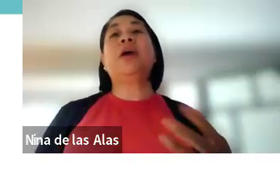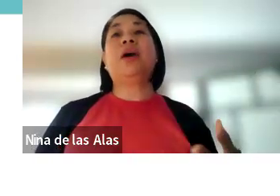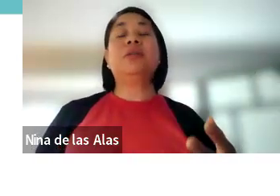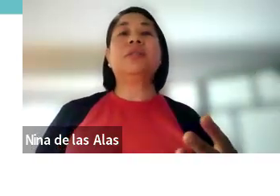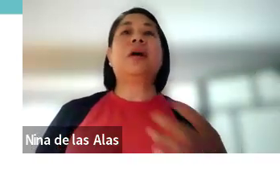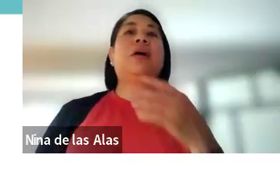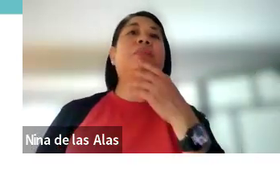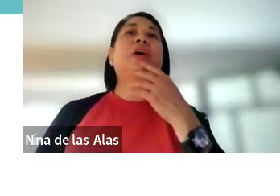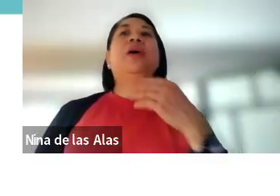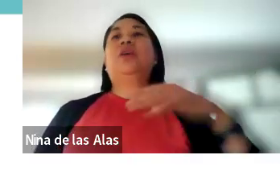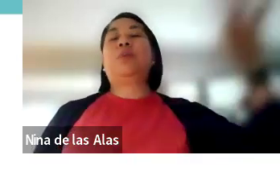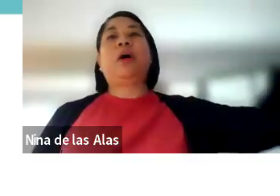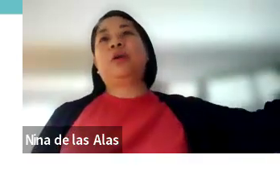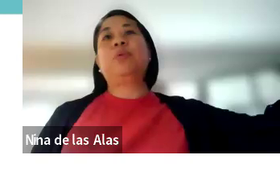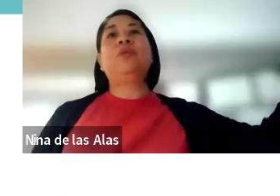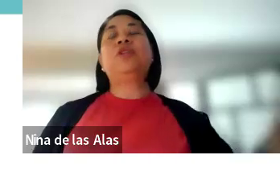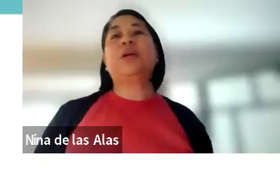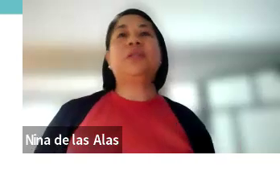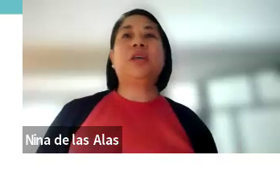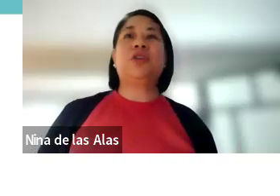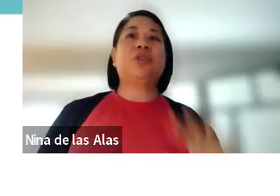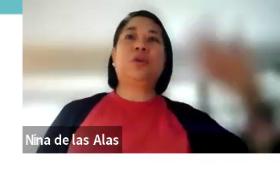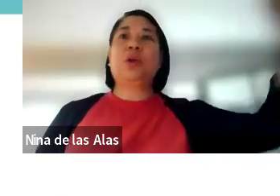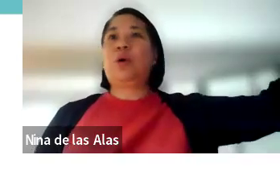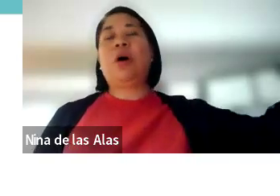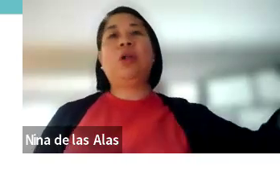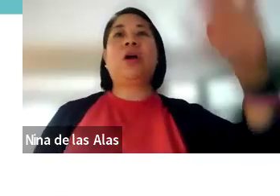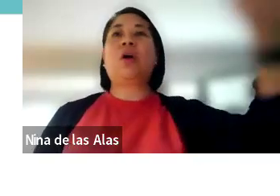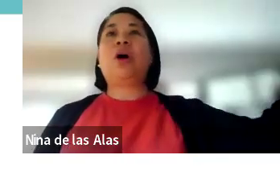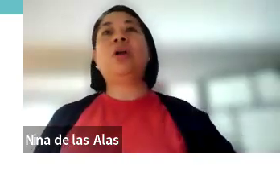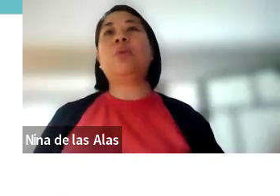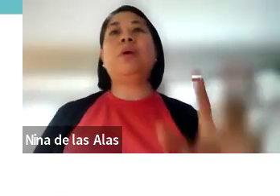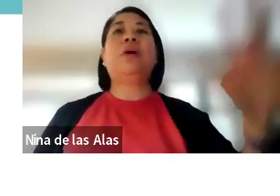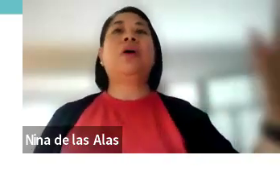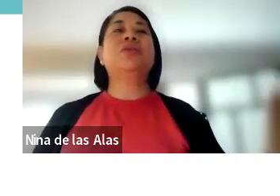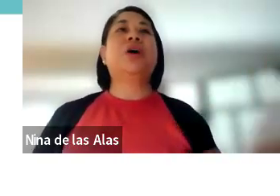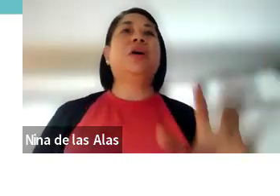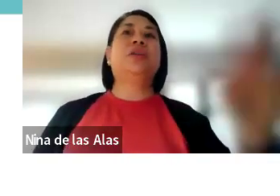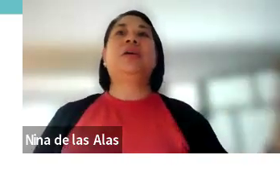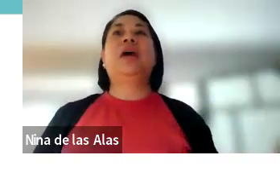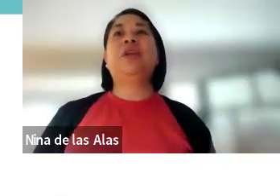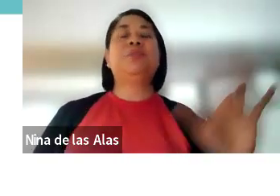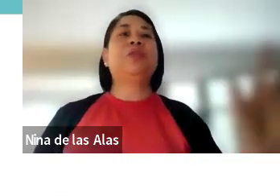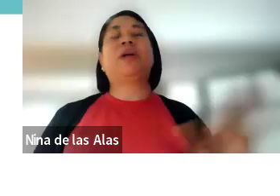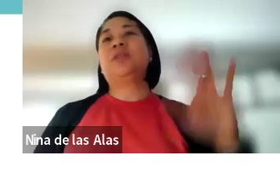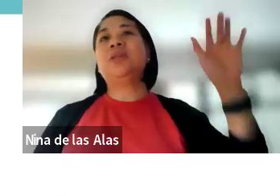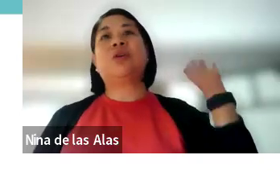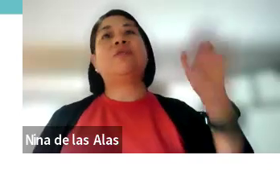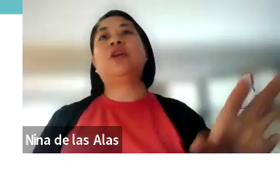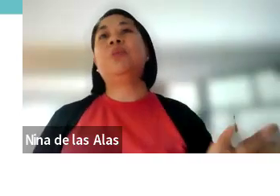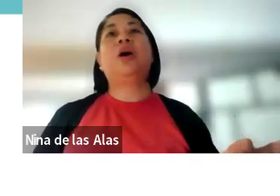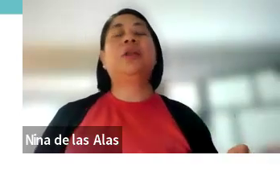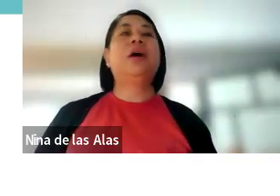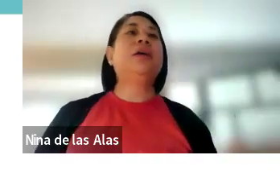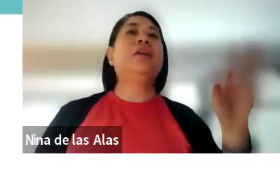to anybody else in our previous presentation. So all our webinars on the evidence-based practices